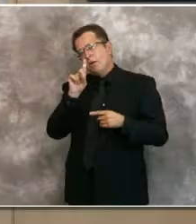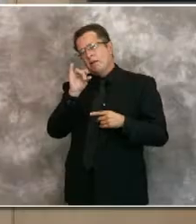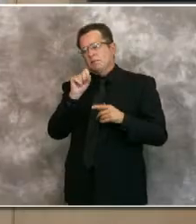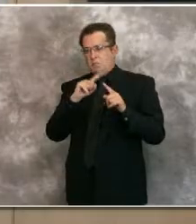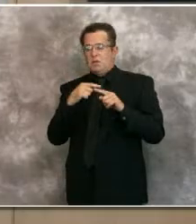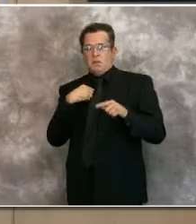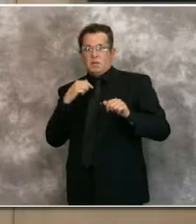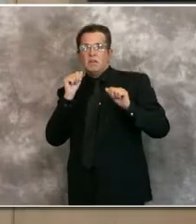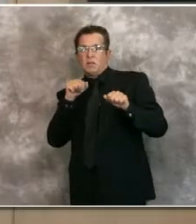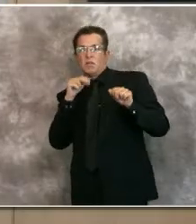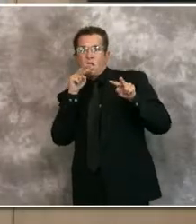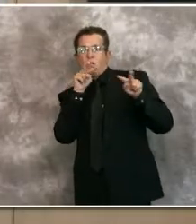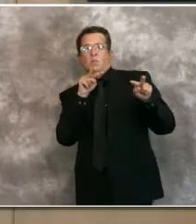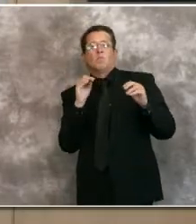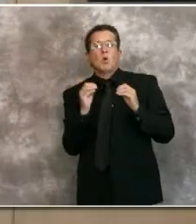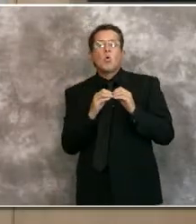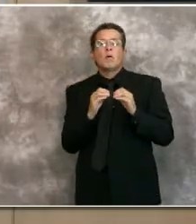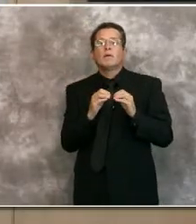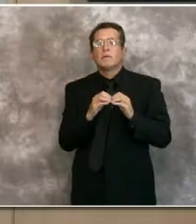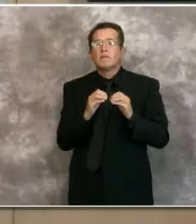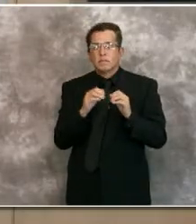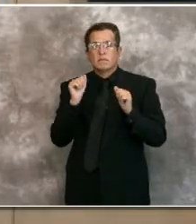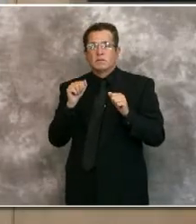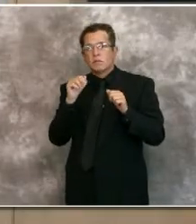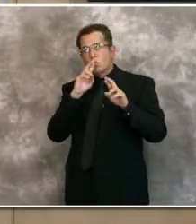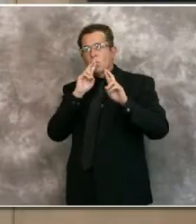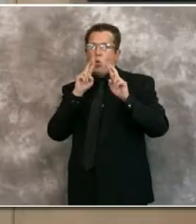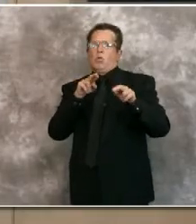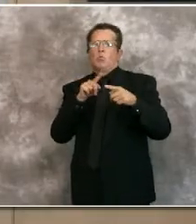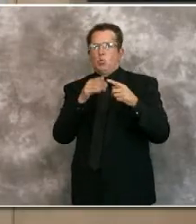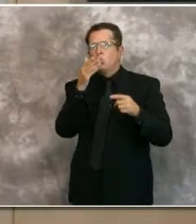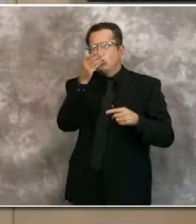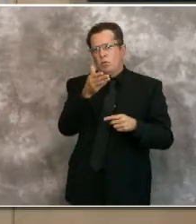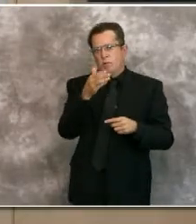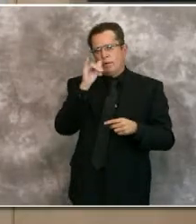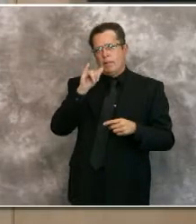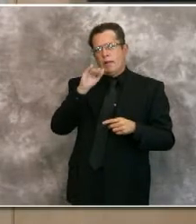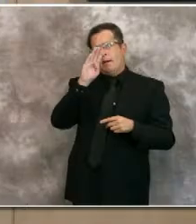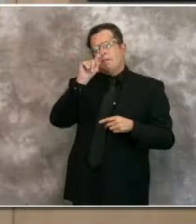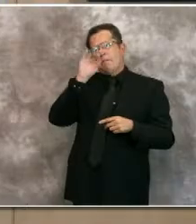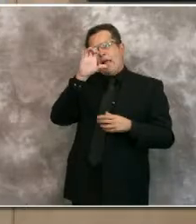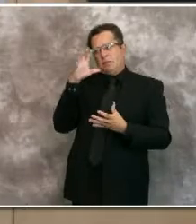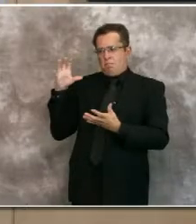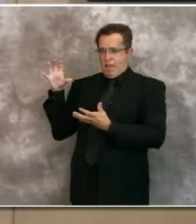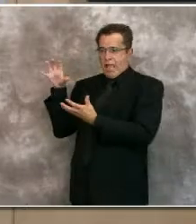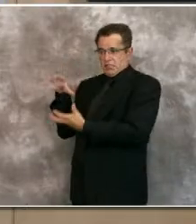can certainly get that information back to you. These batched tests,